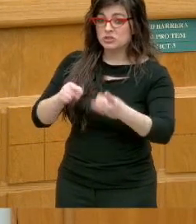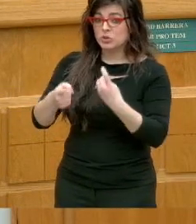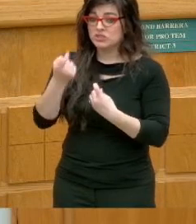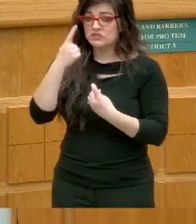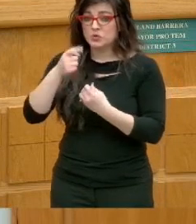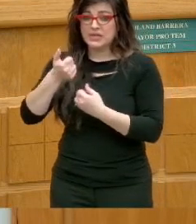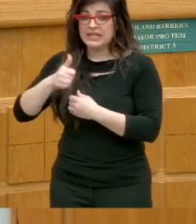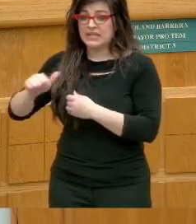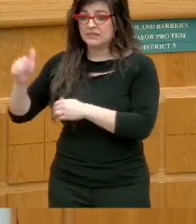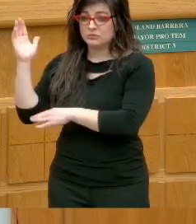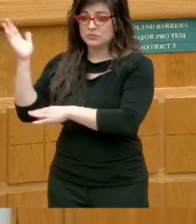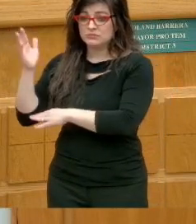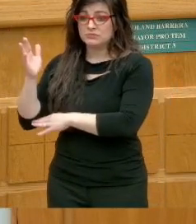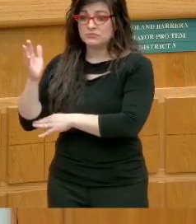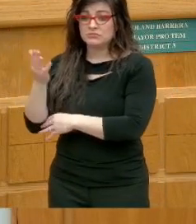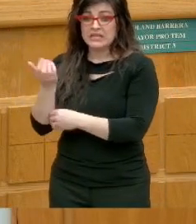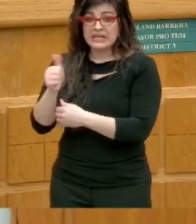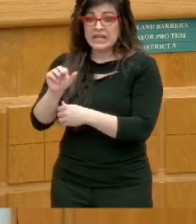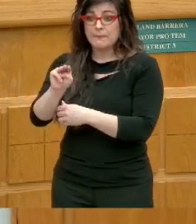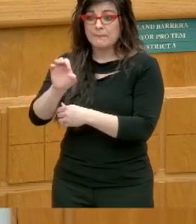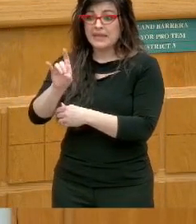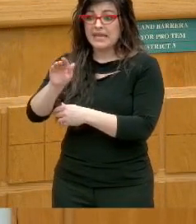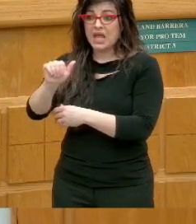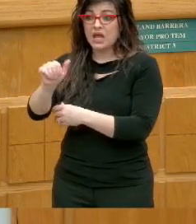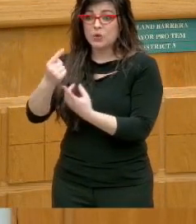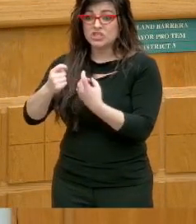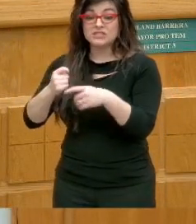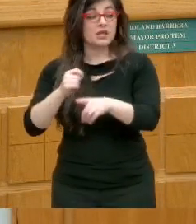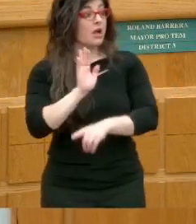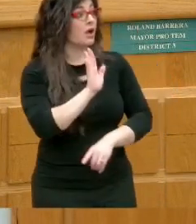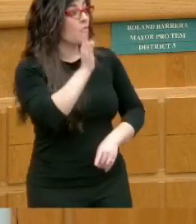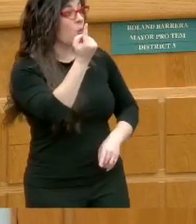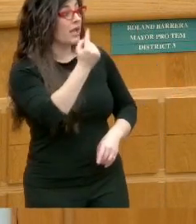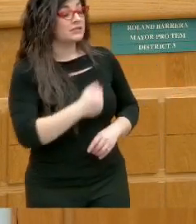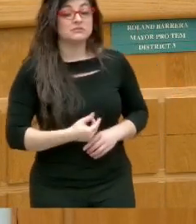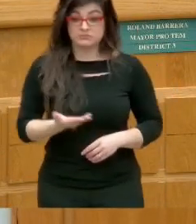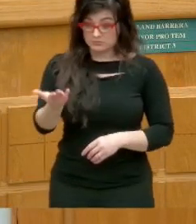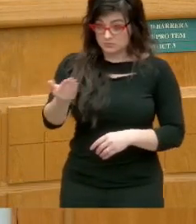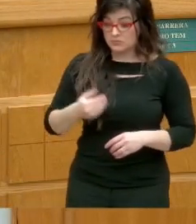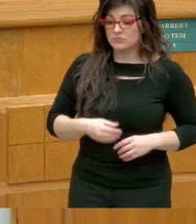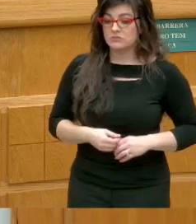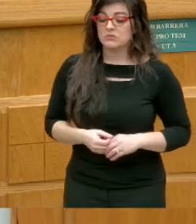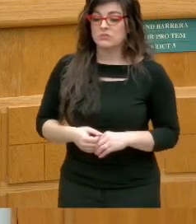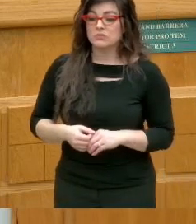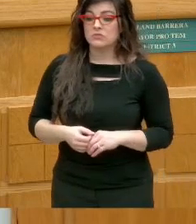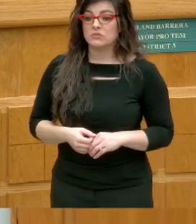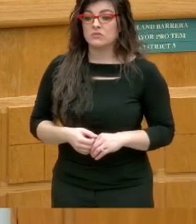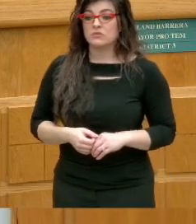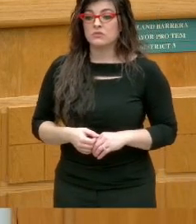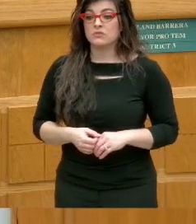from the media. Yes, sir, Courtney? Is there a status on what's being considered